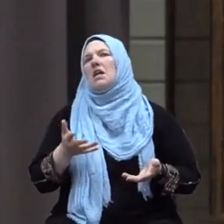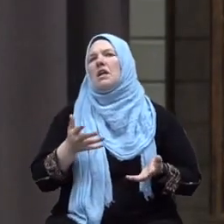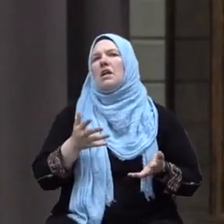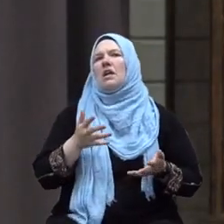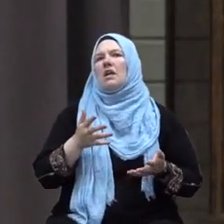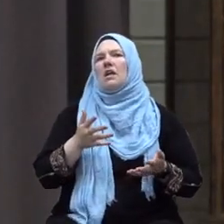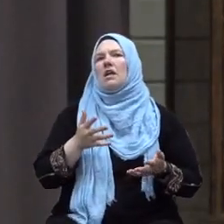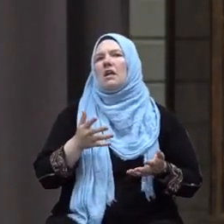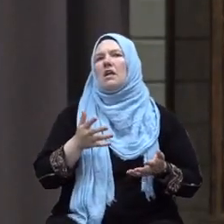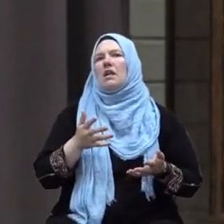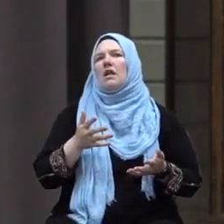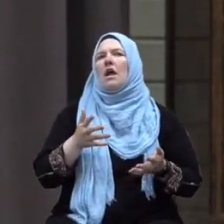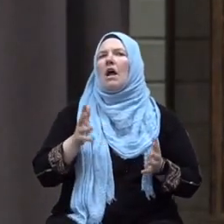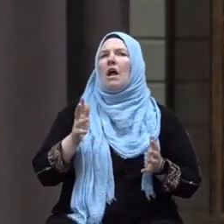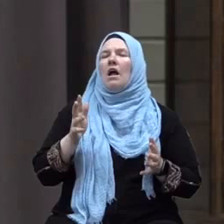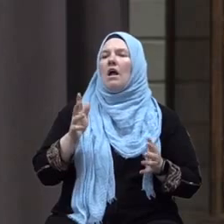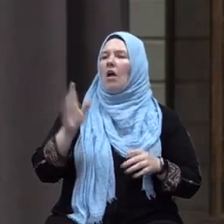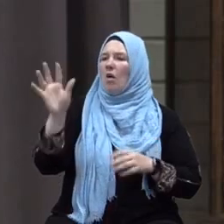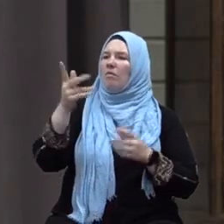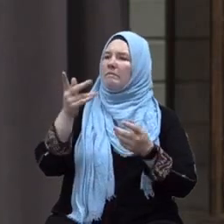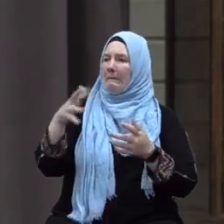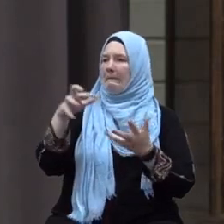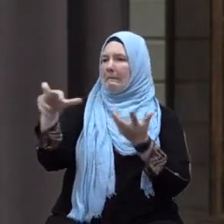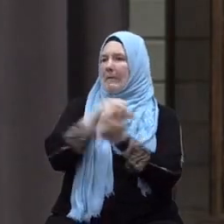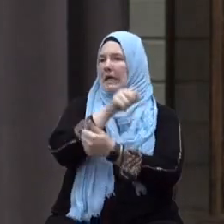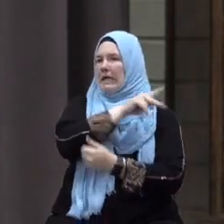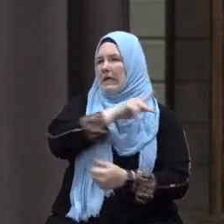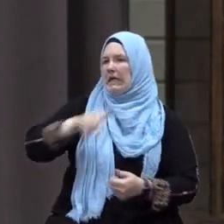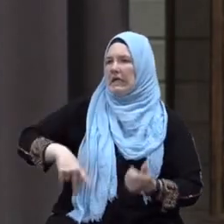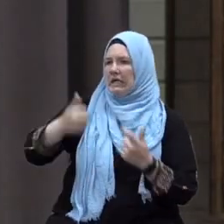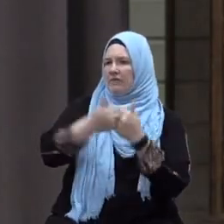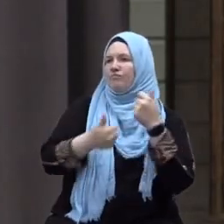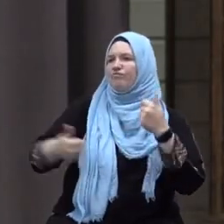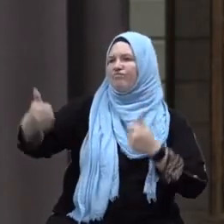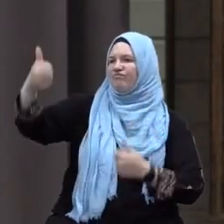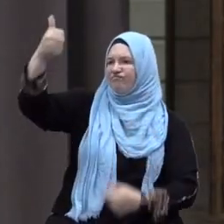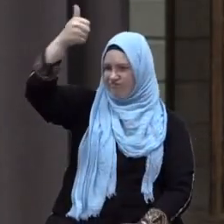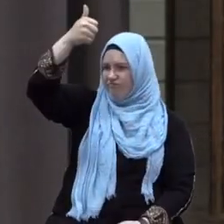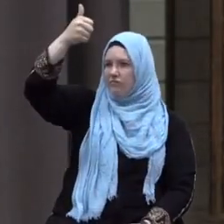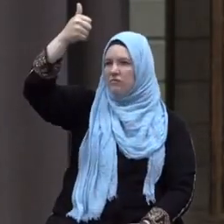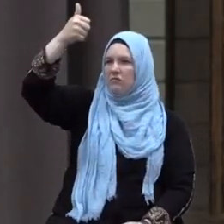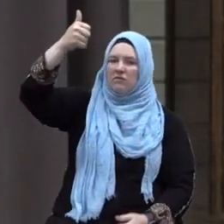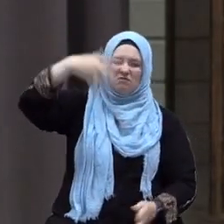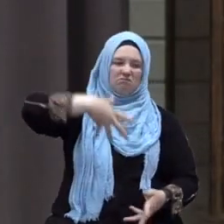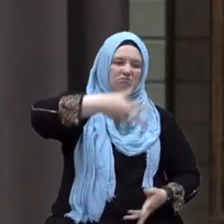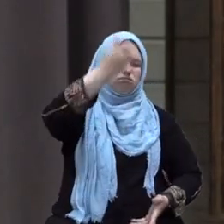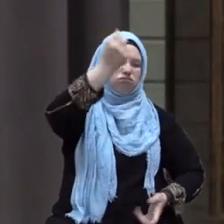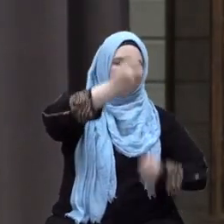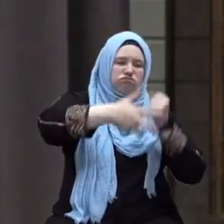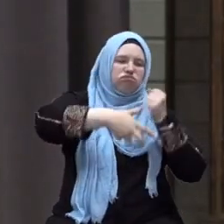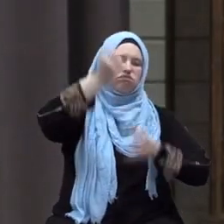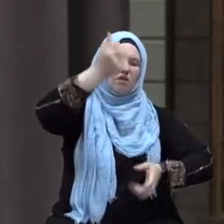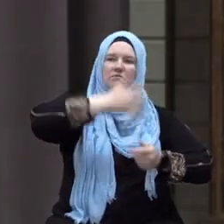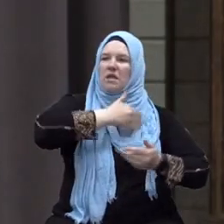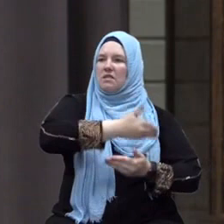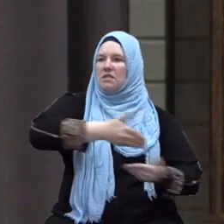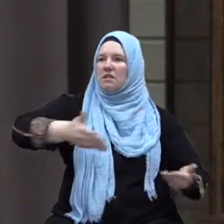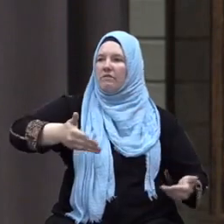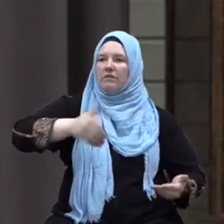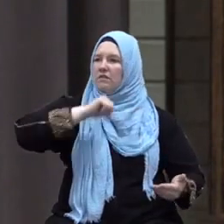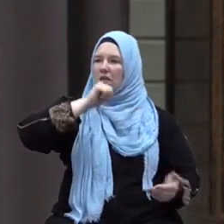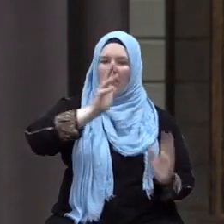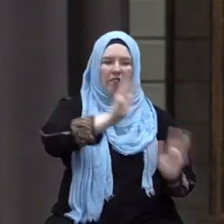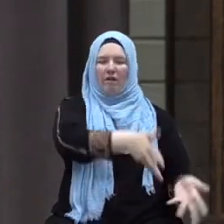relationship with their tyrants. Their tyrants grab all the resources and they leave them not even the